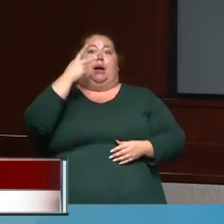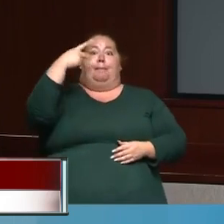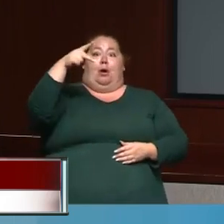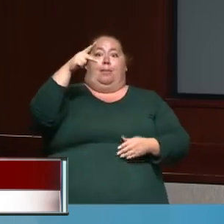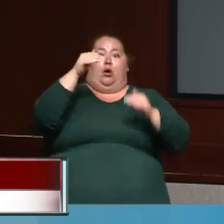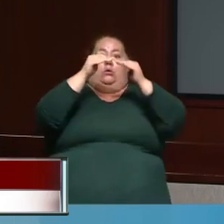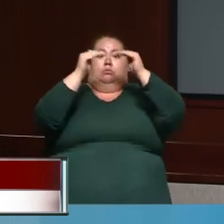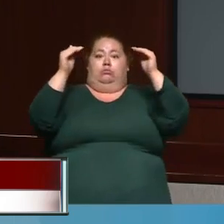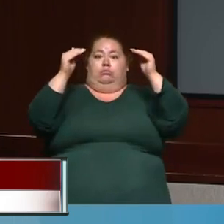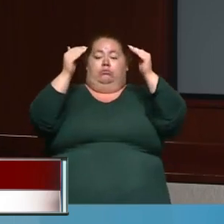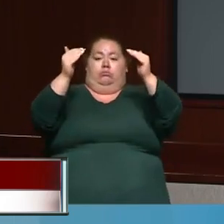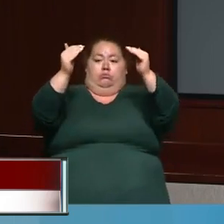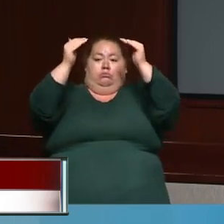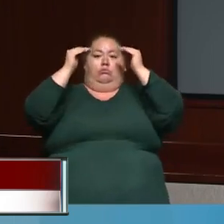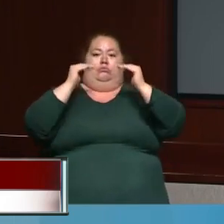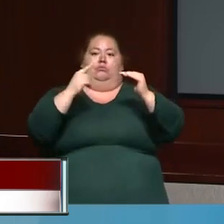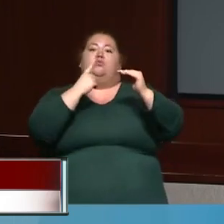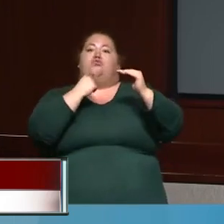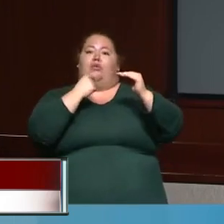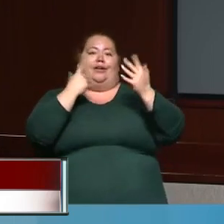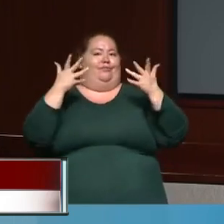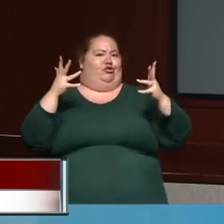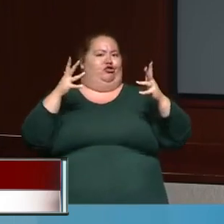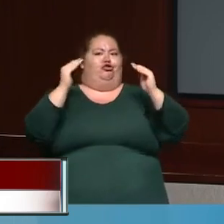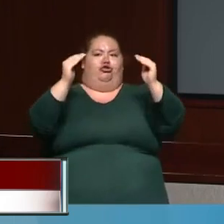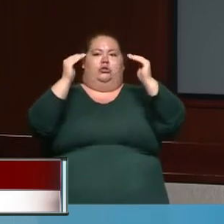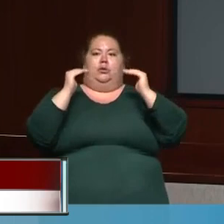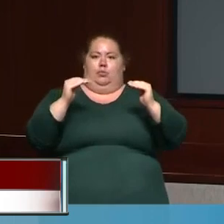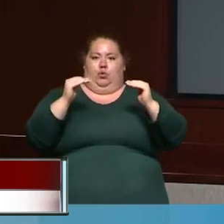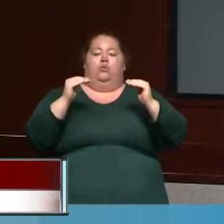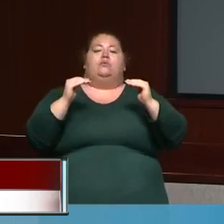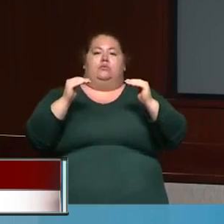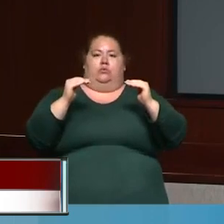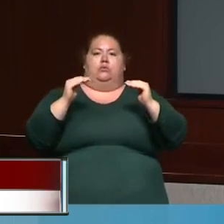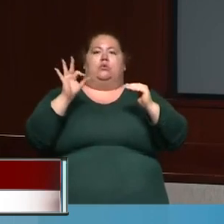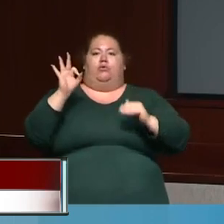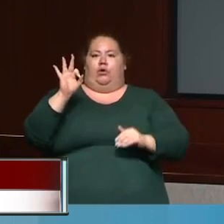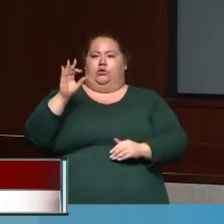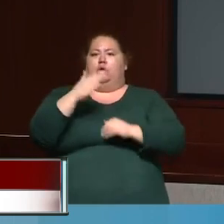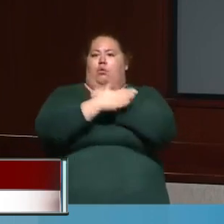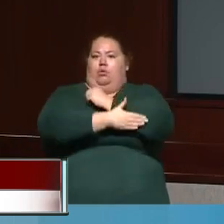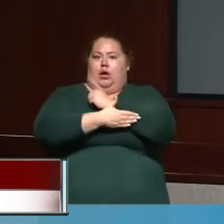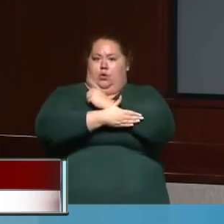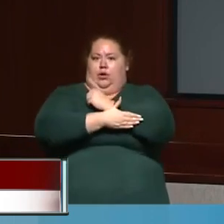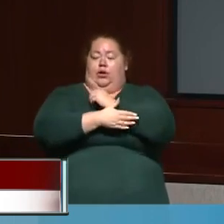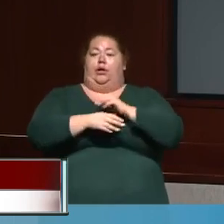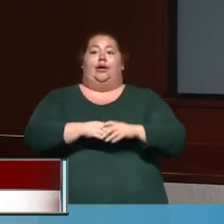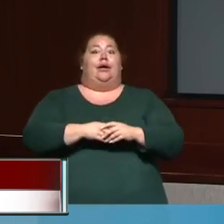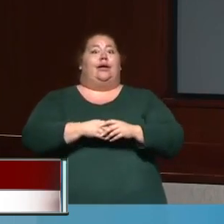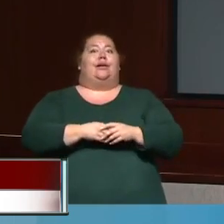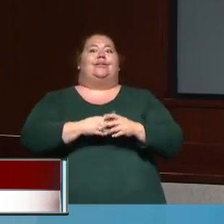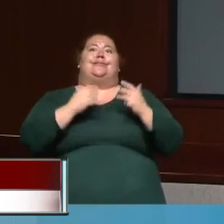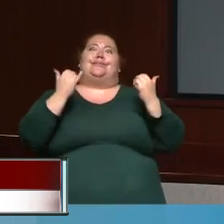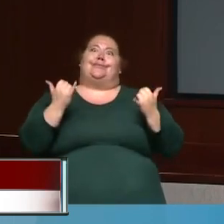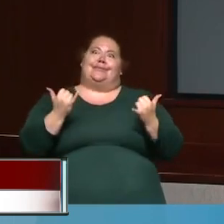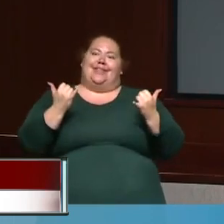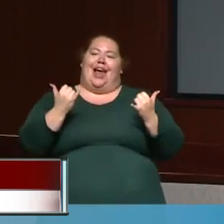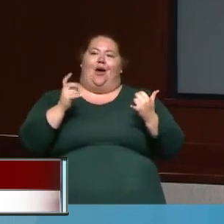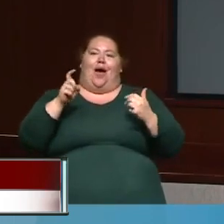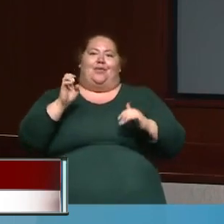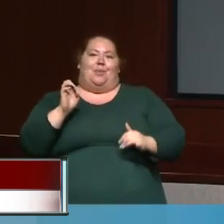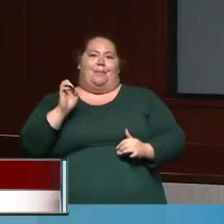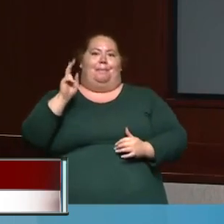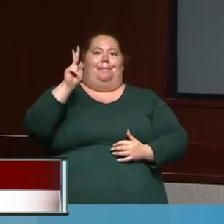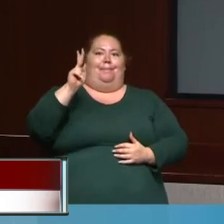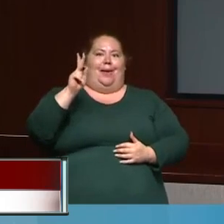tier into the red tier, the next less restrictive tier, is poised to now move back to the